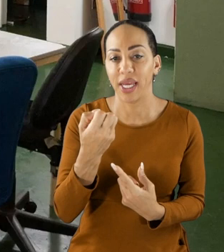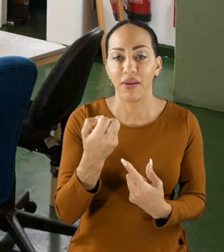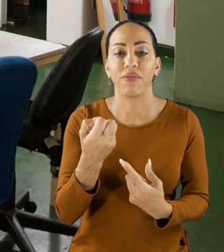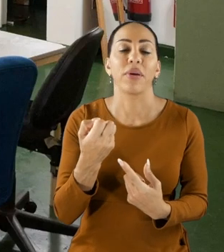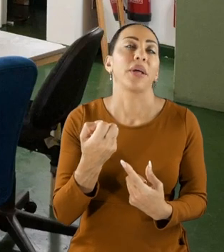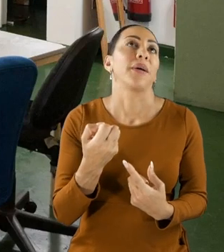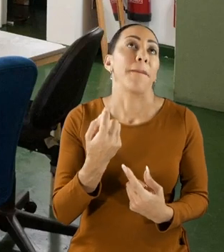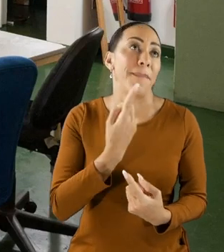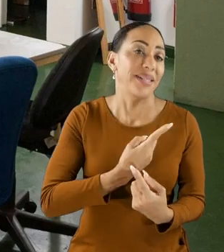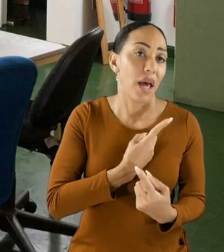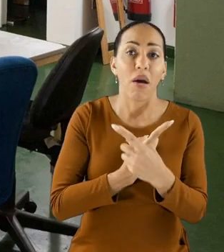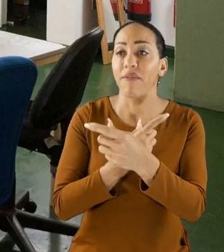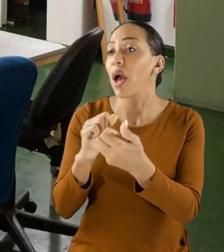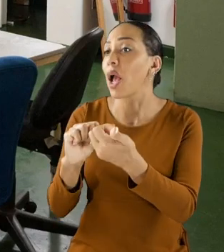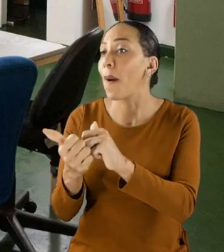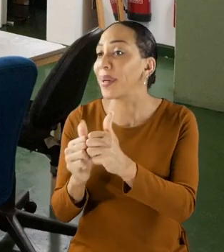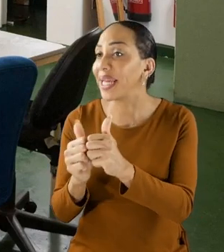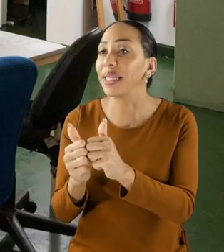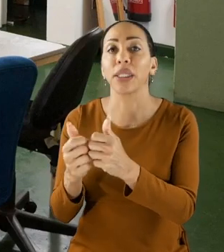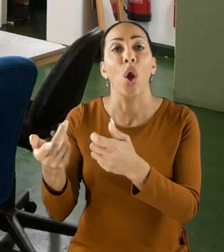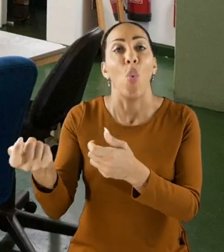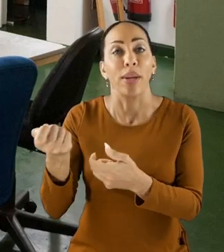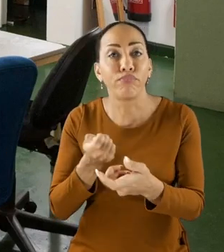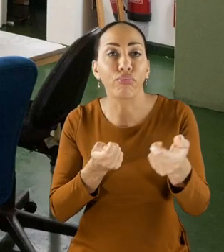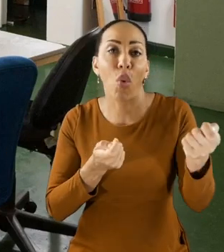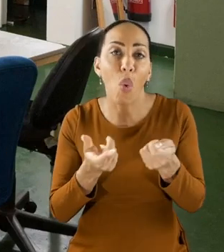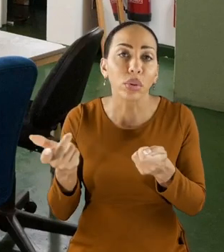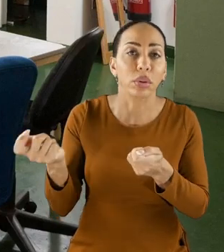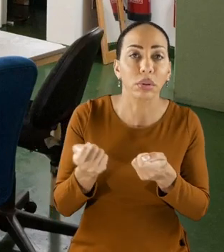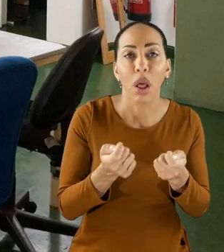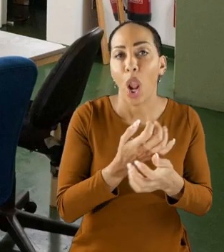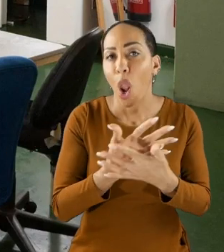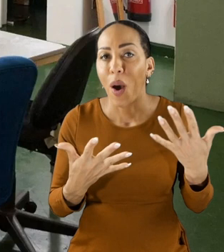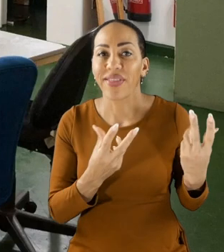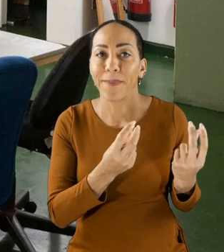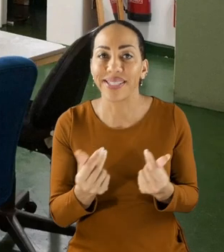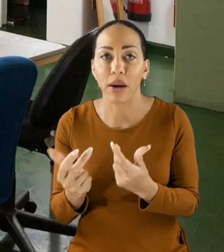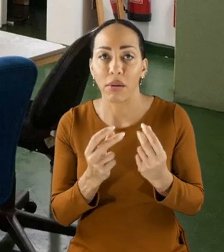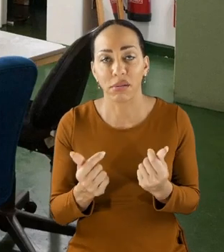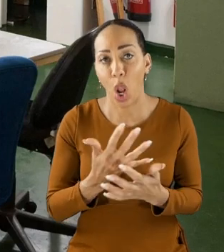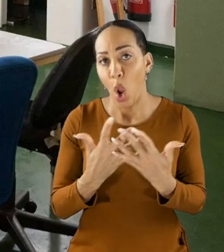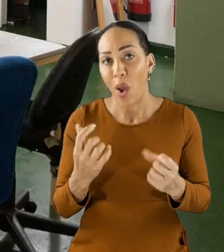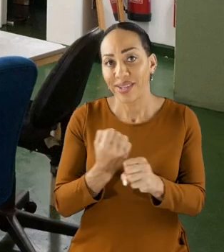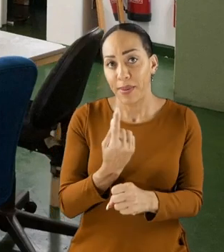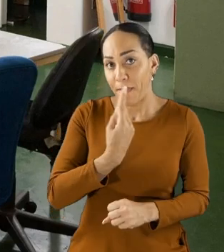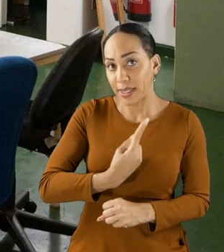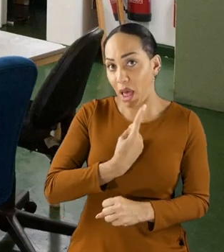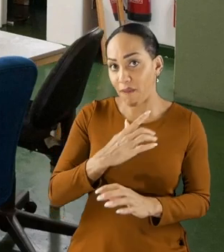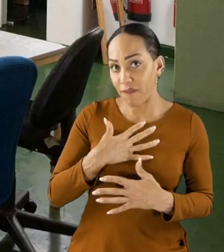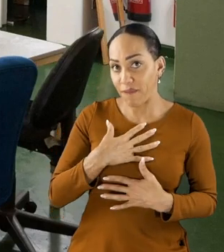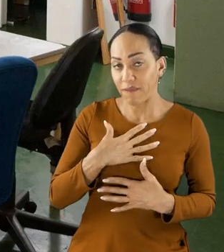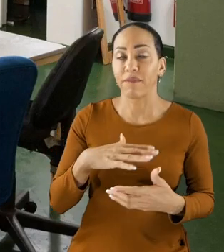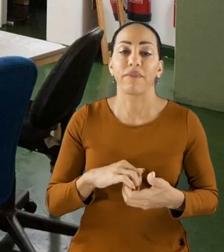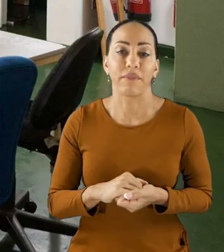that was a combination of the companies and myself, or company members and partners, who brought a lot of those things together. So I